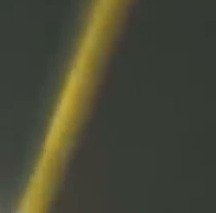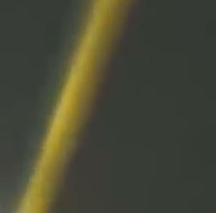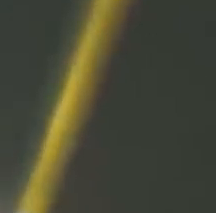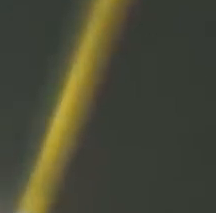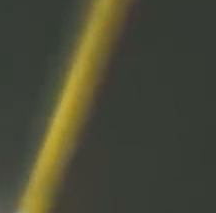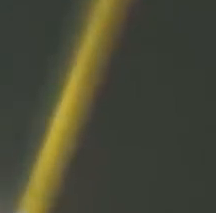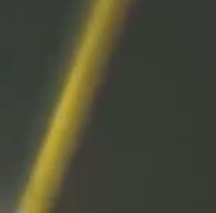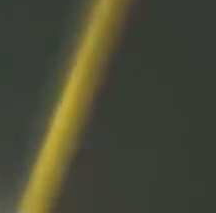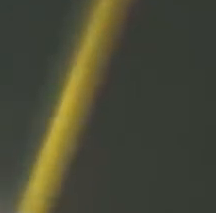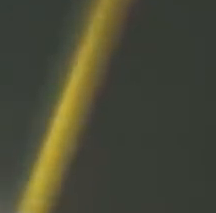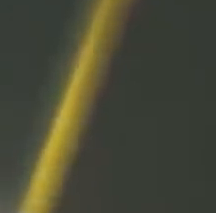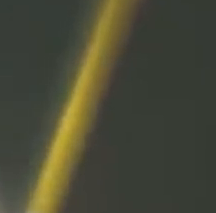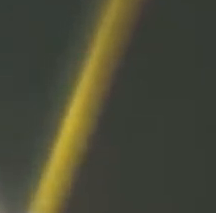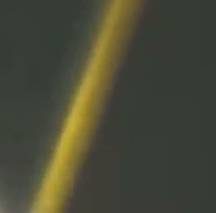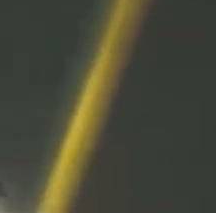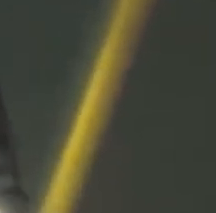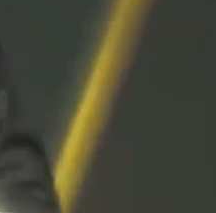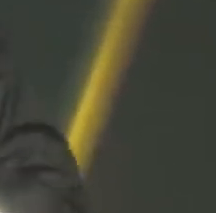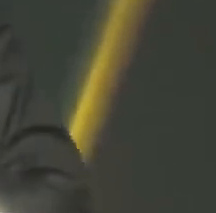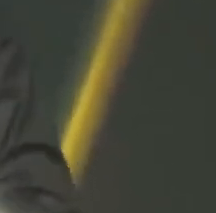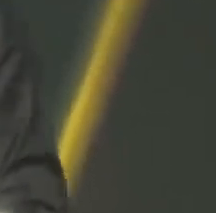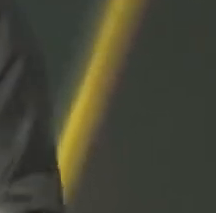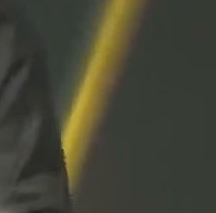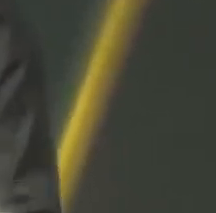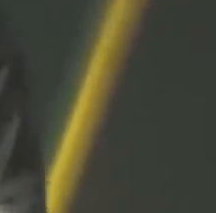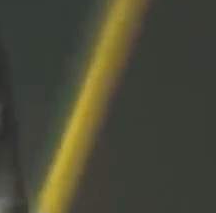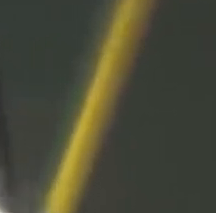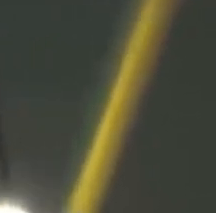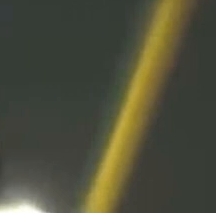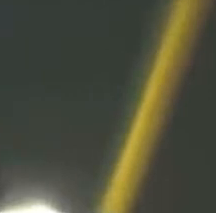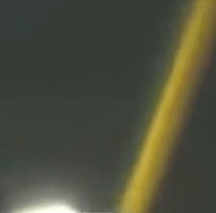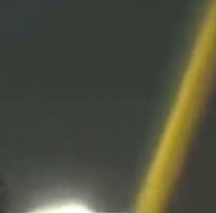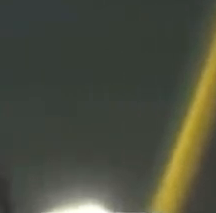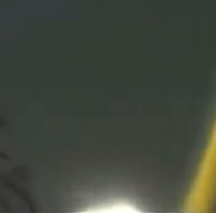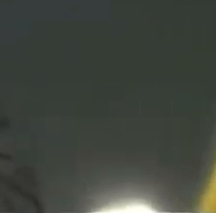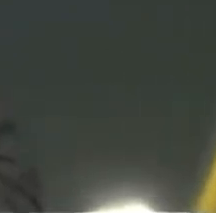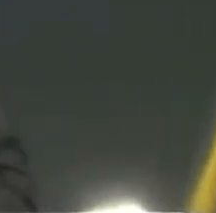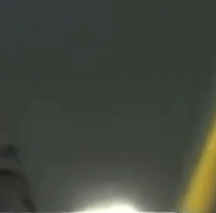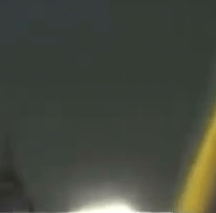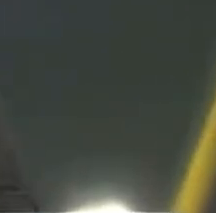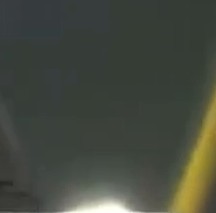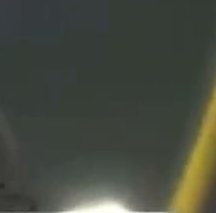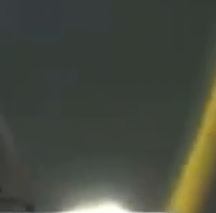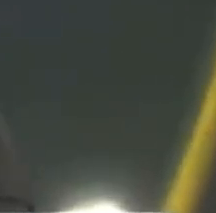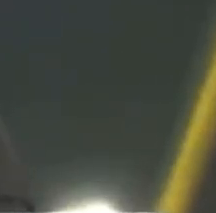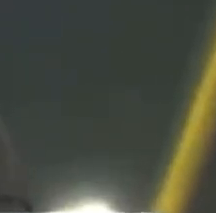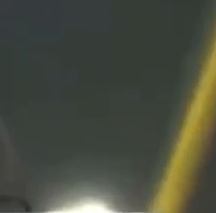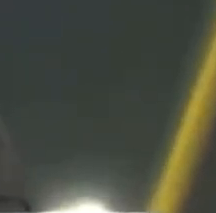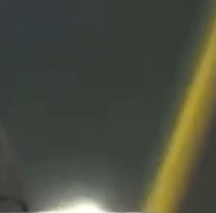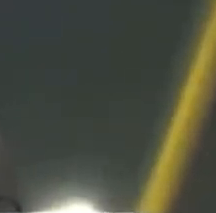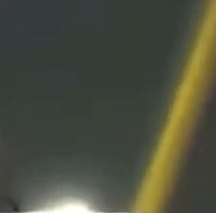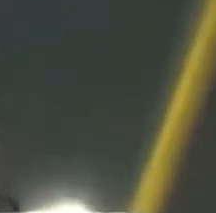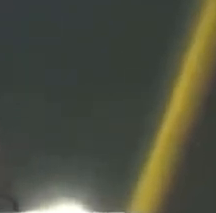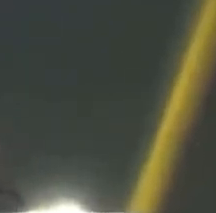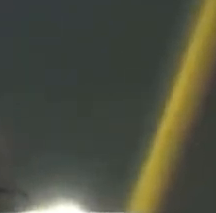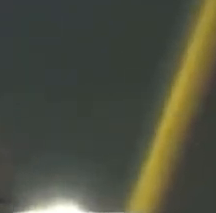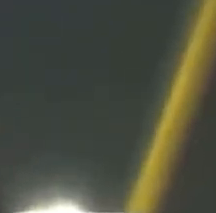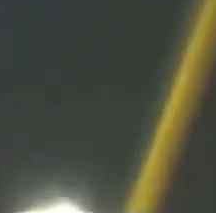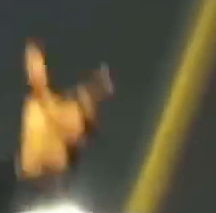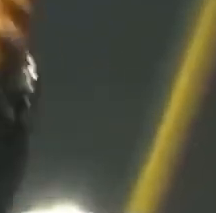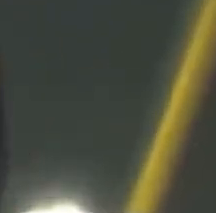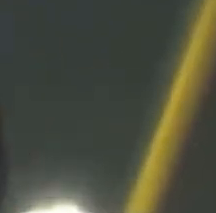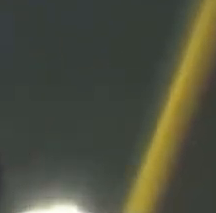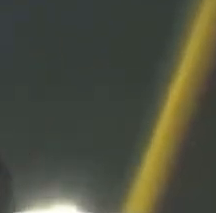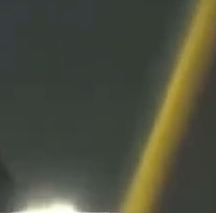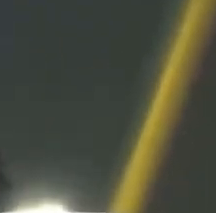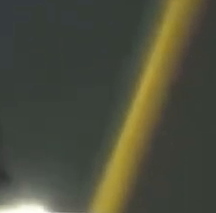So for this session, we'll look at how God speaks. How exactly does God speak? Because there are